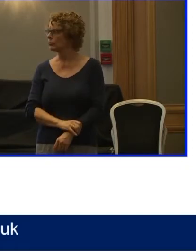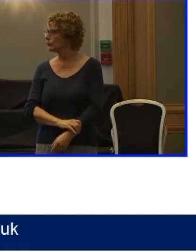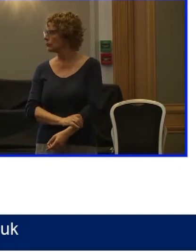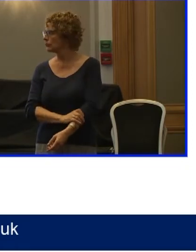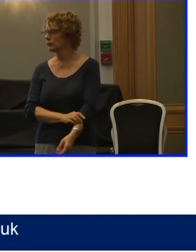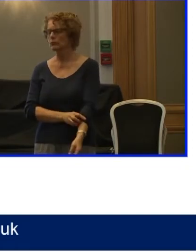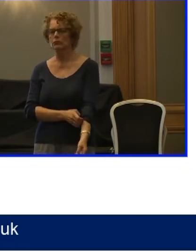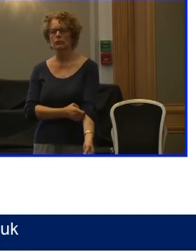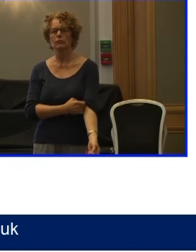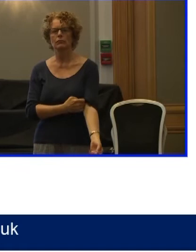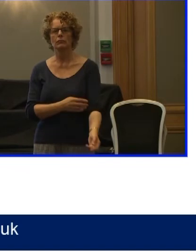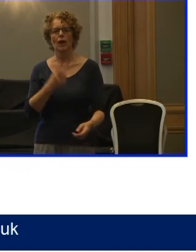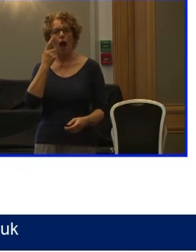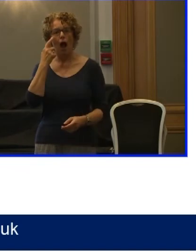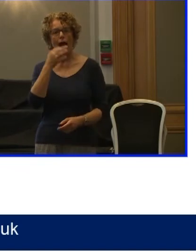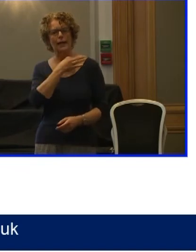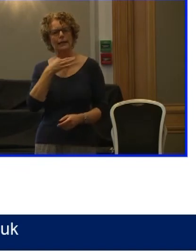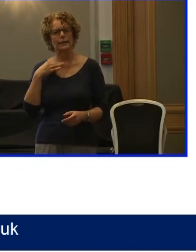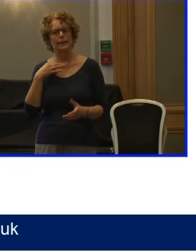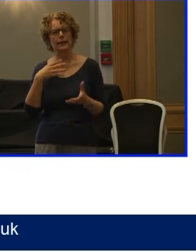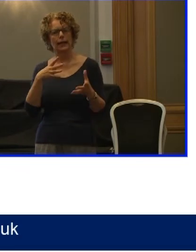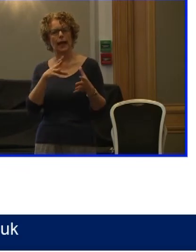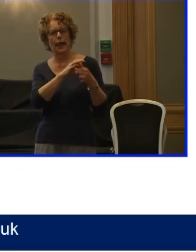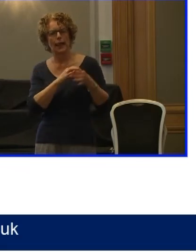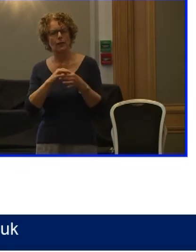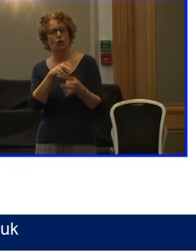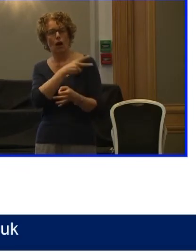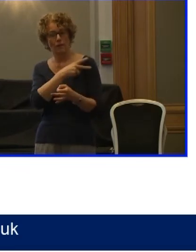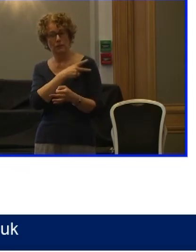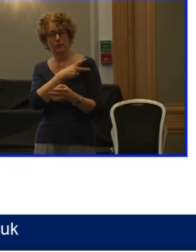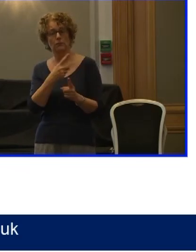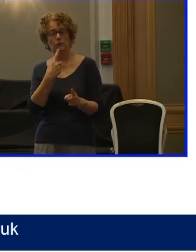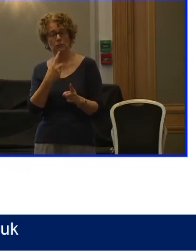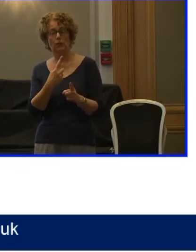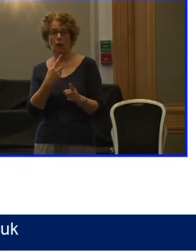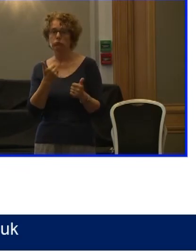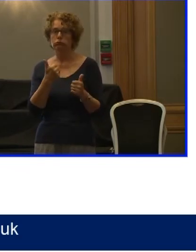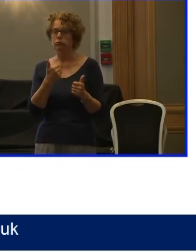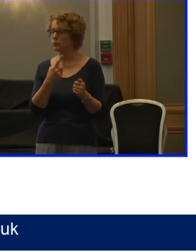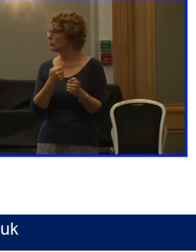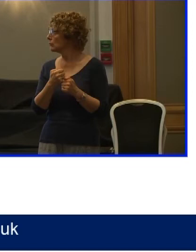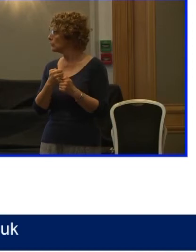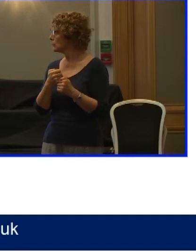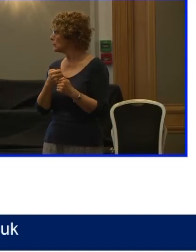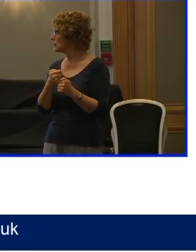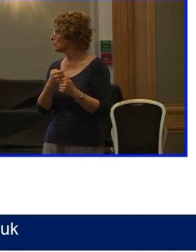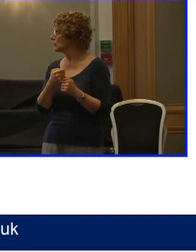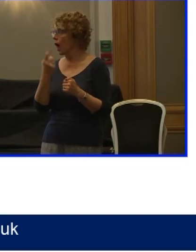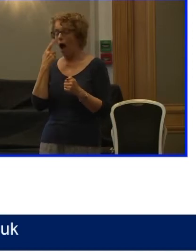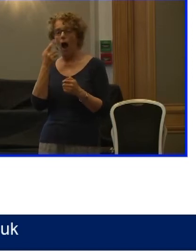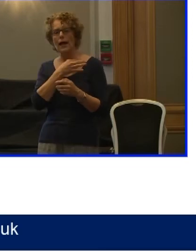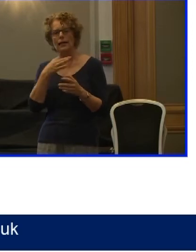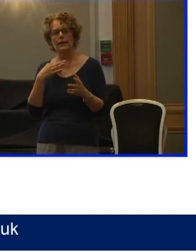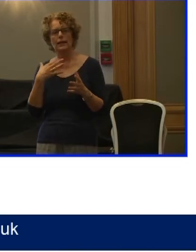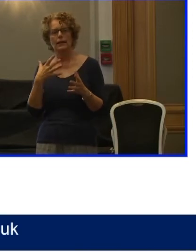iClinic liaison officers, 43% had accessed and 60% said it had made a positive difference. So if there are any iClinic liaison officers